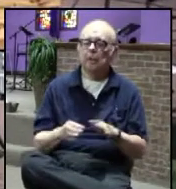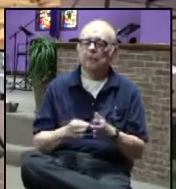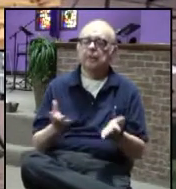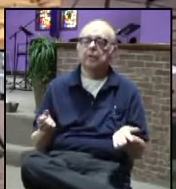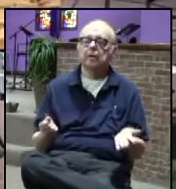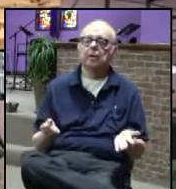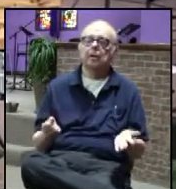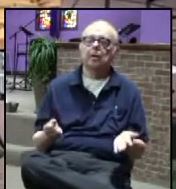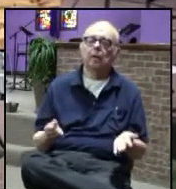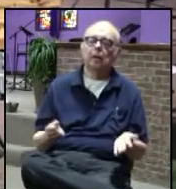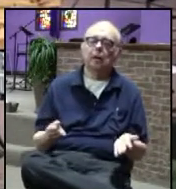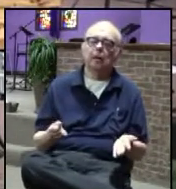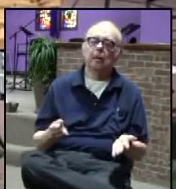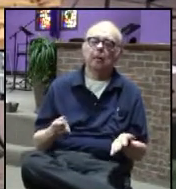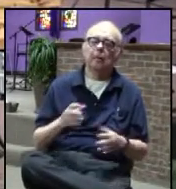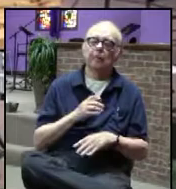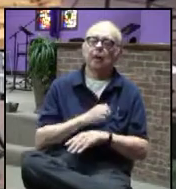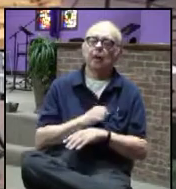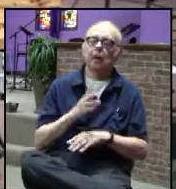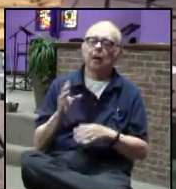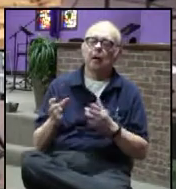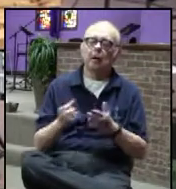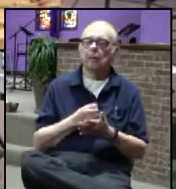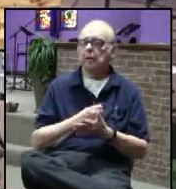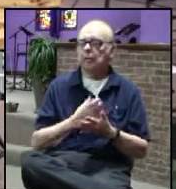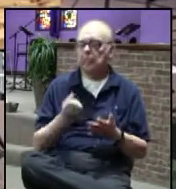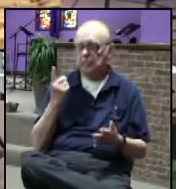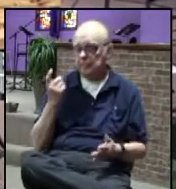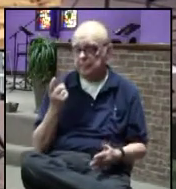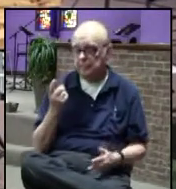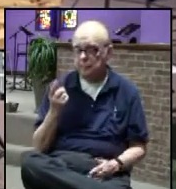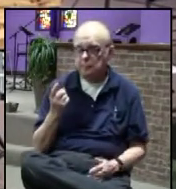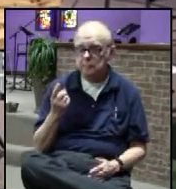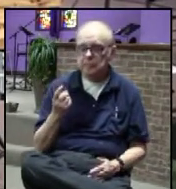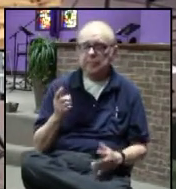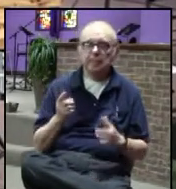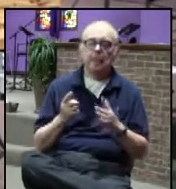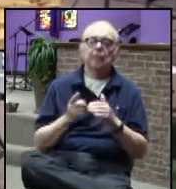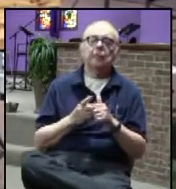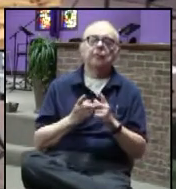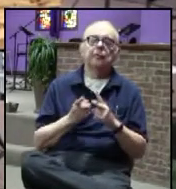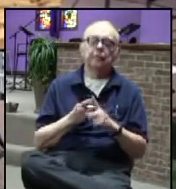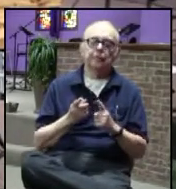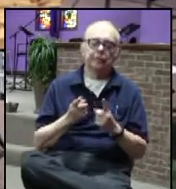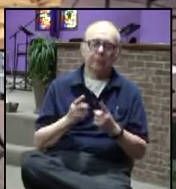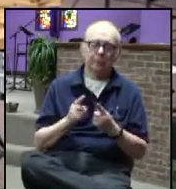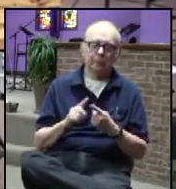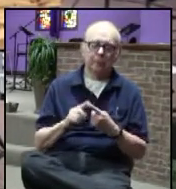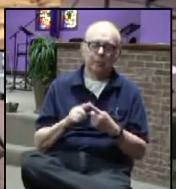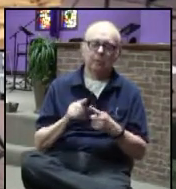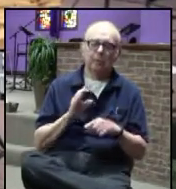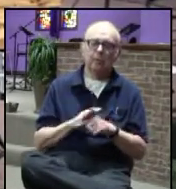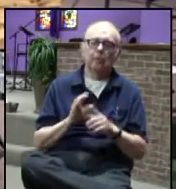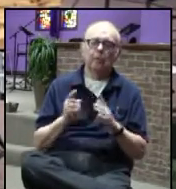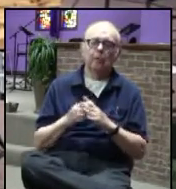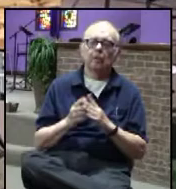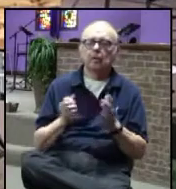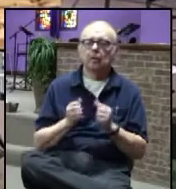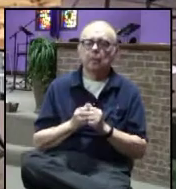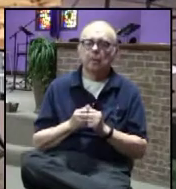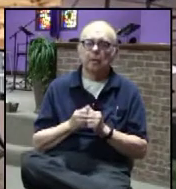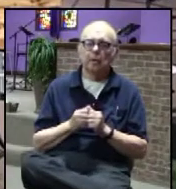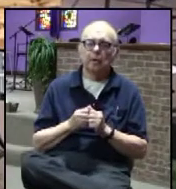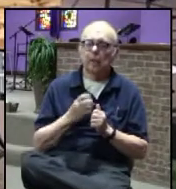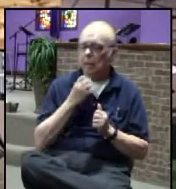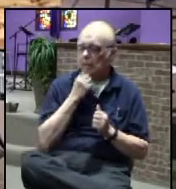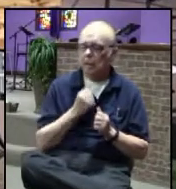know what he's saying? You need to understand what the original church started out with. The original church started out with